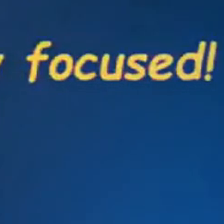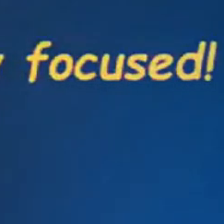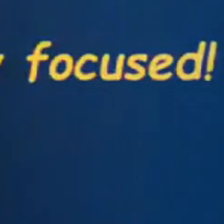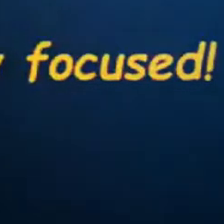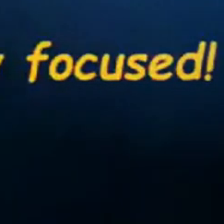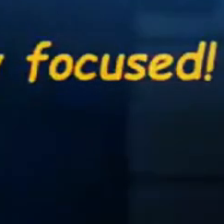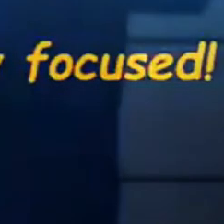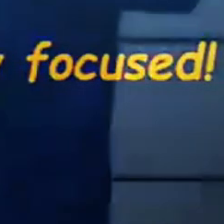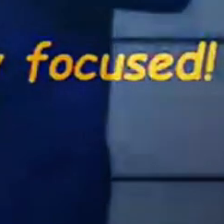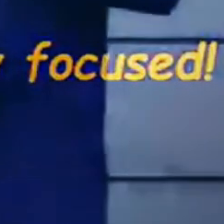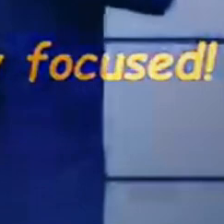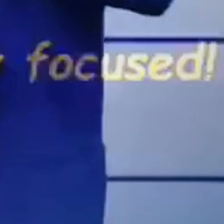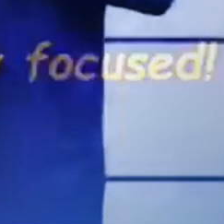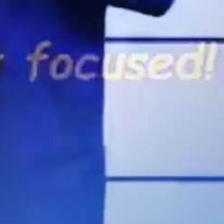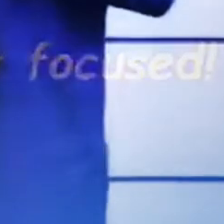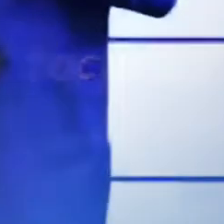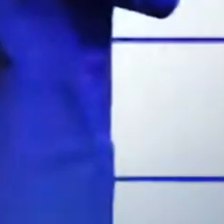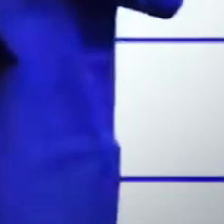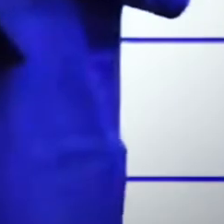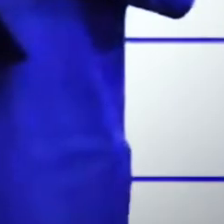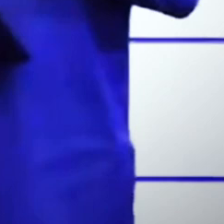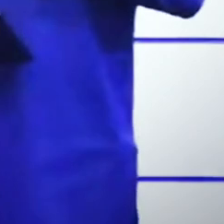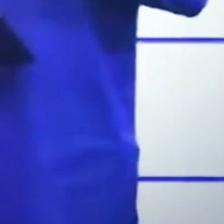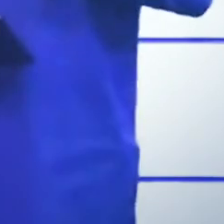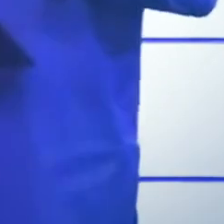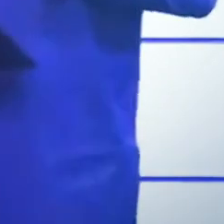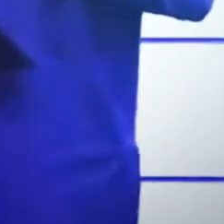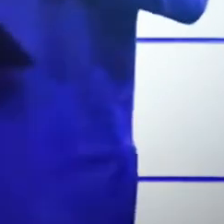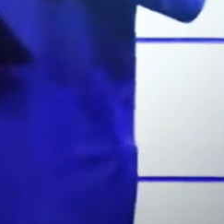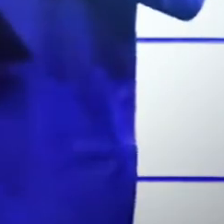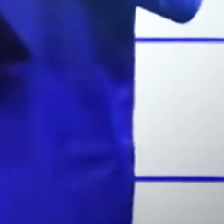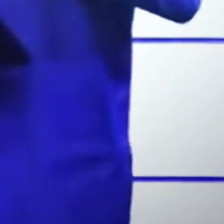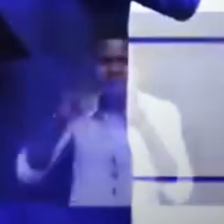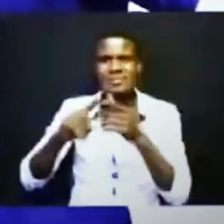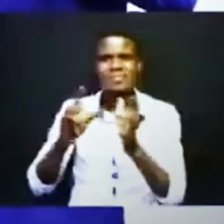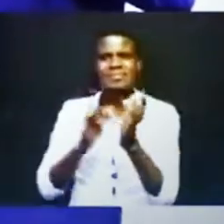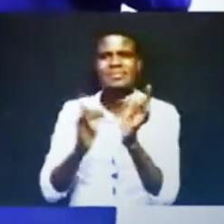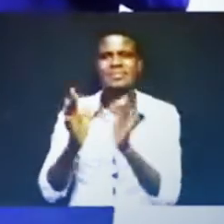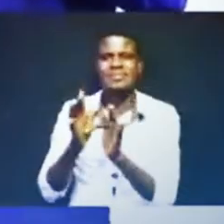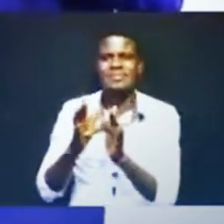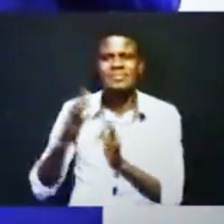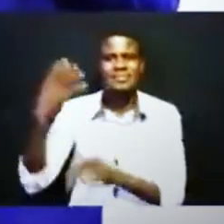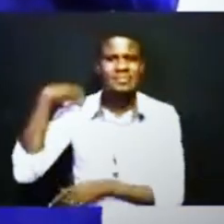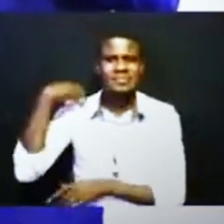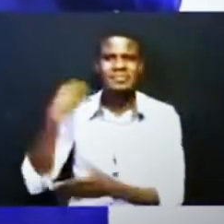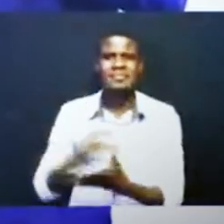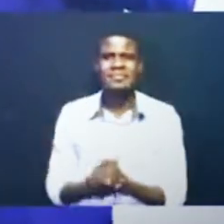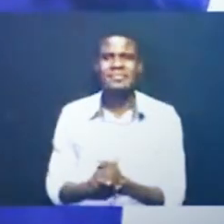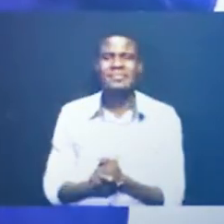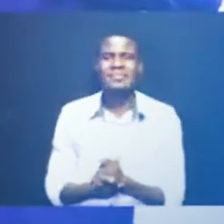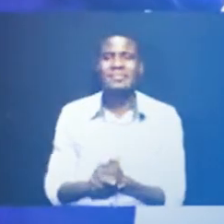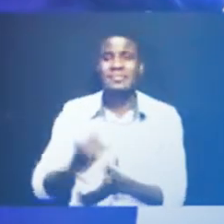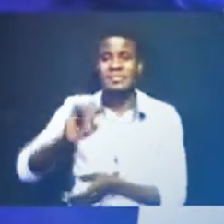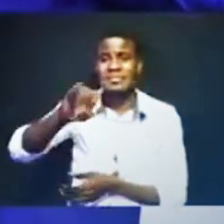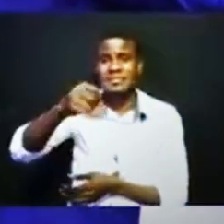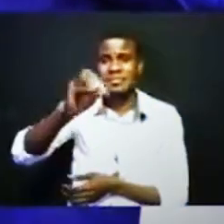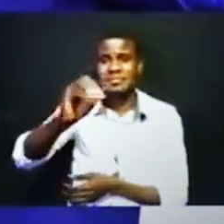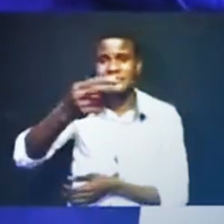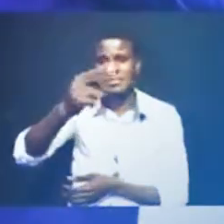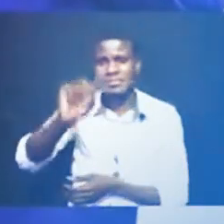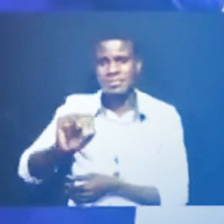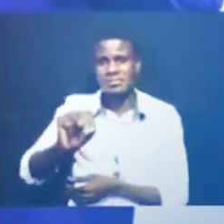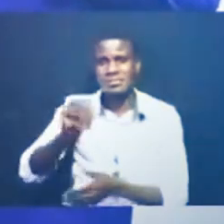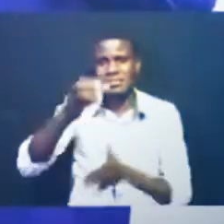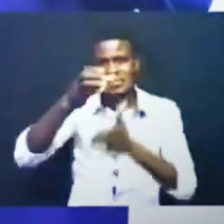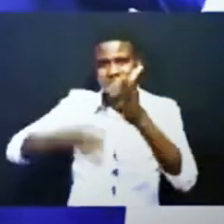anyone. Let's pay attention to Jesus, our master. John chapter 2 from